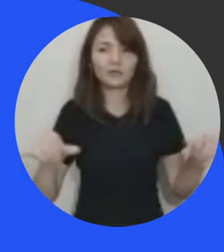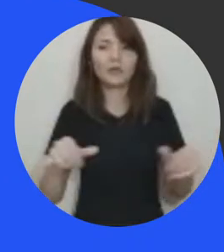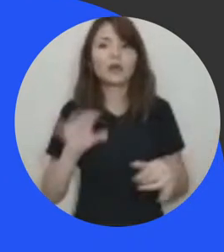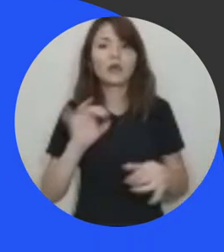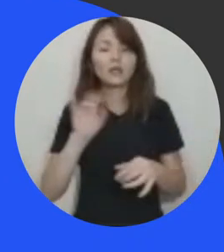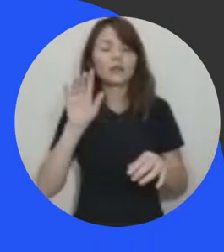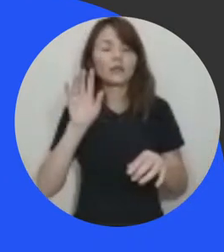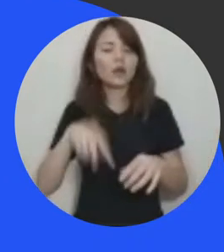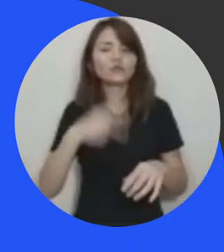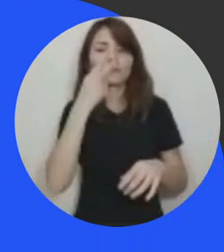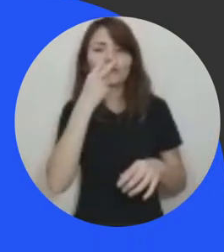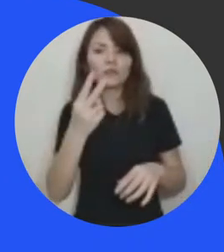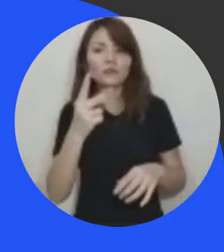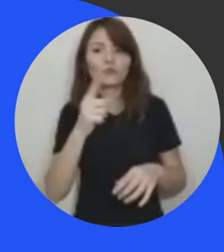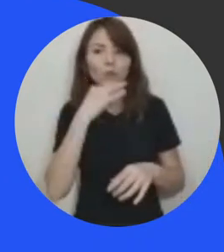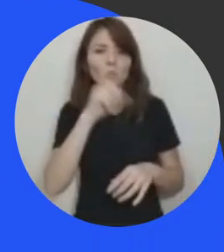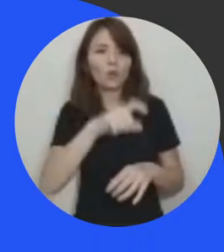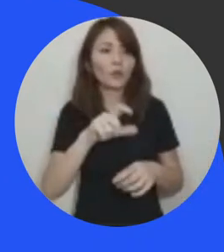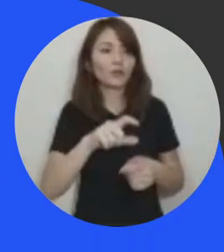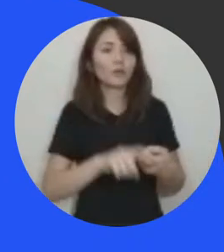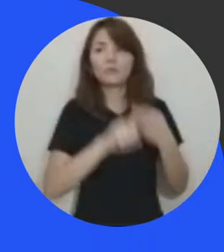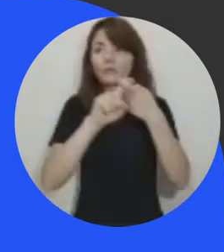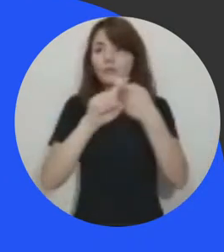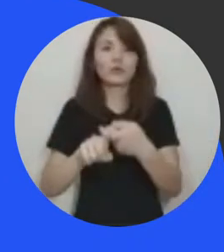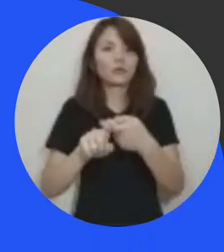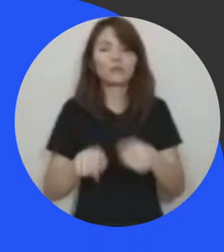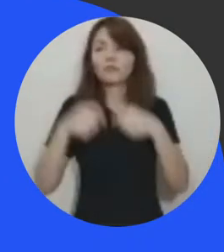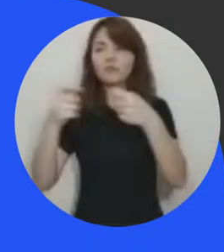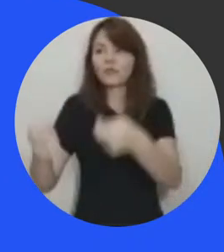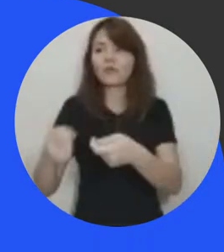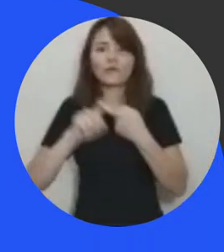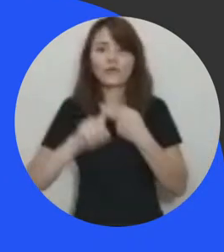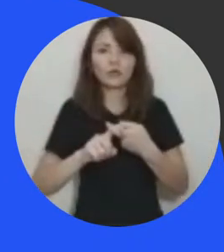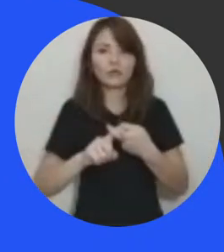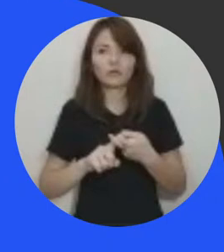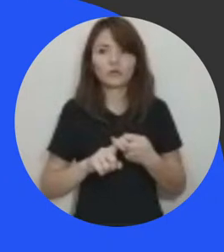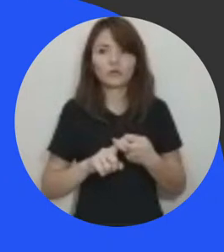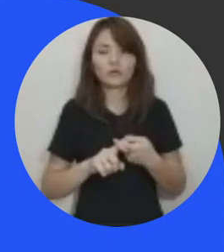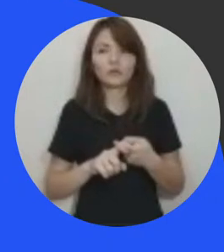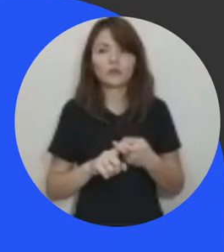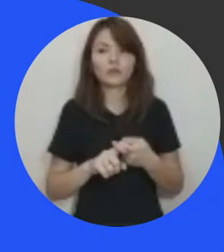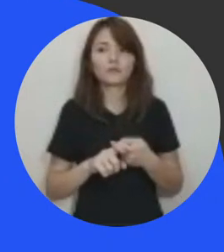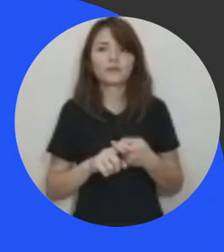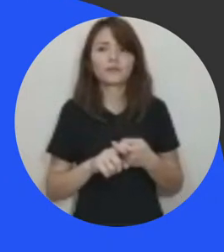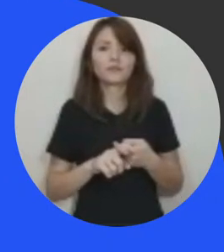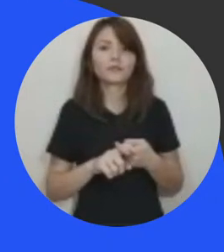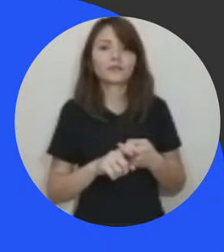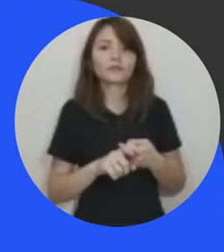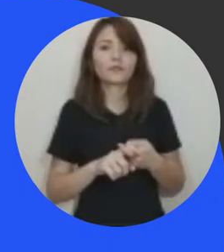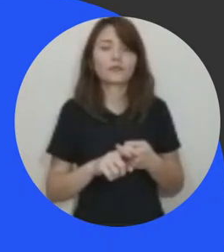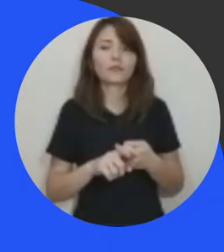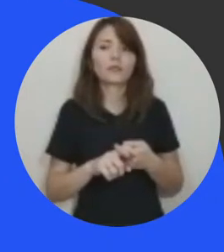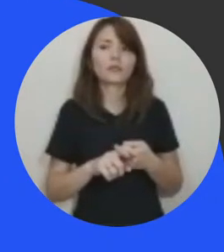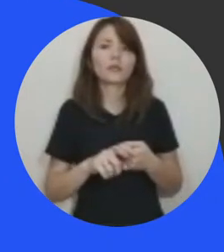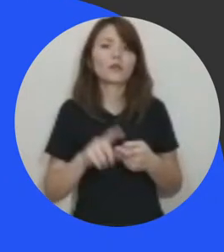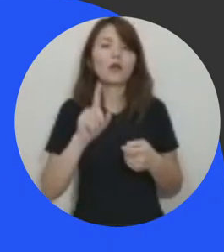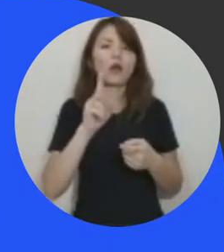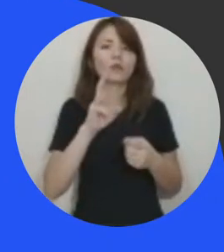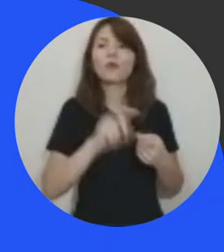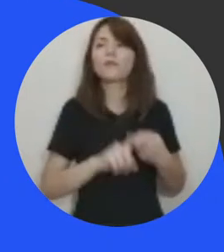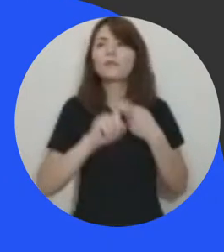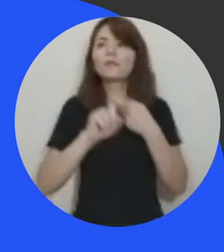and transmitting the virus that weren't necessarily detected early on. And so that gives us